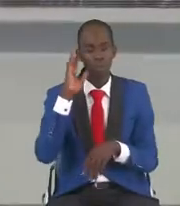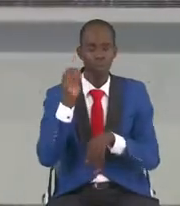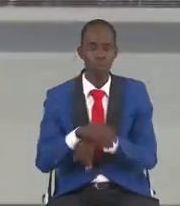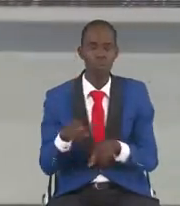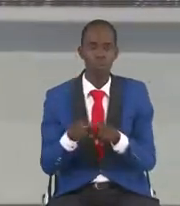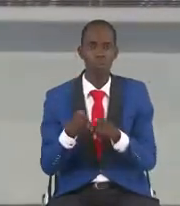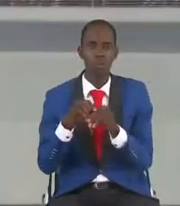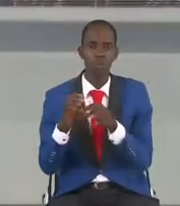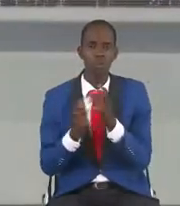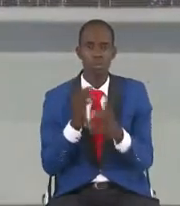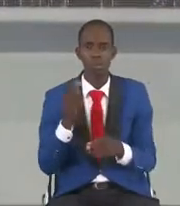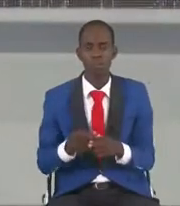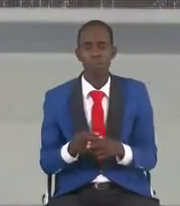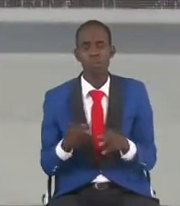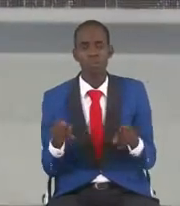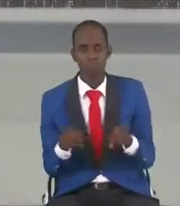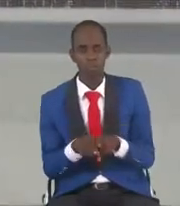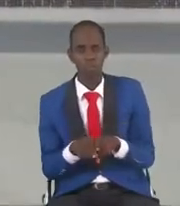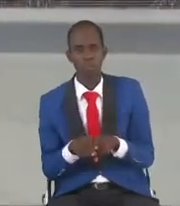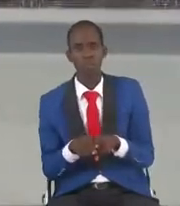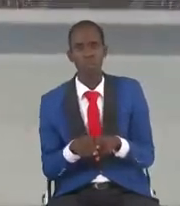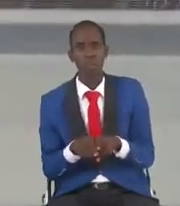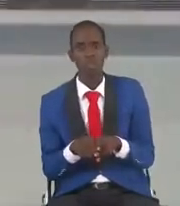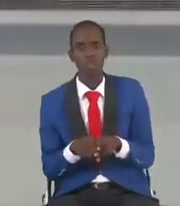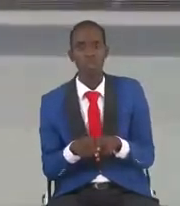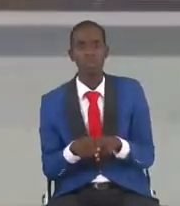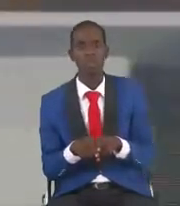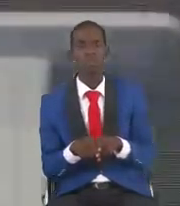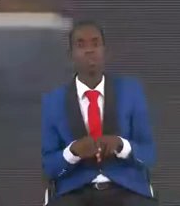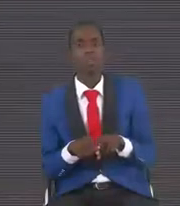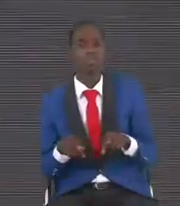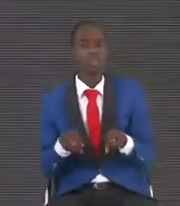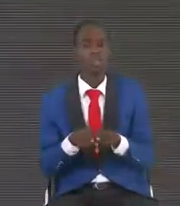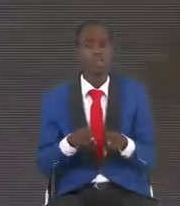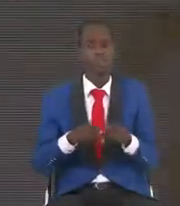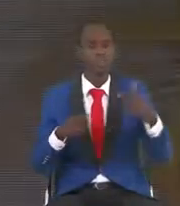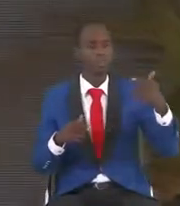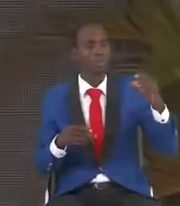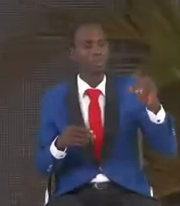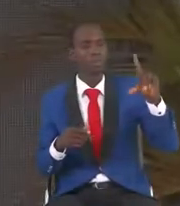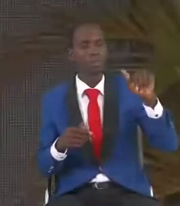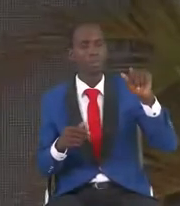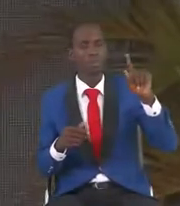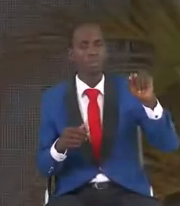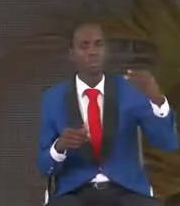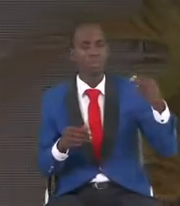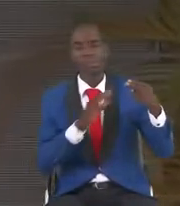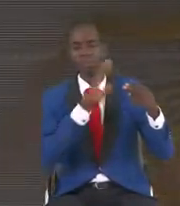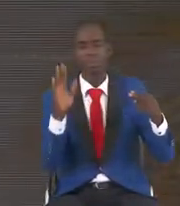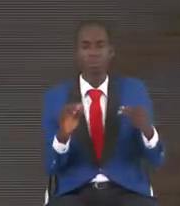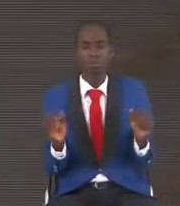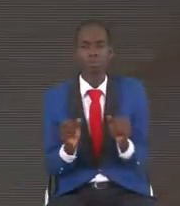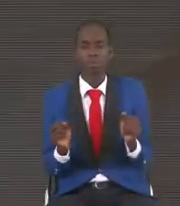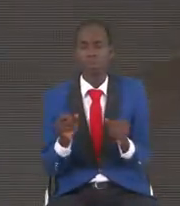As Goliath never intimidated David, no Goliath of this day will intimidate